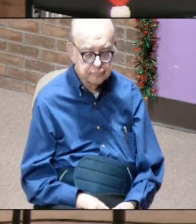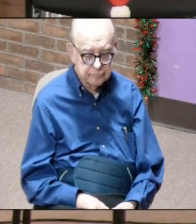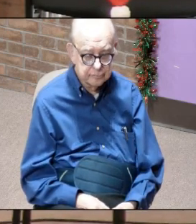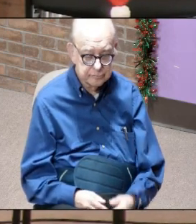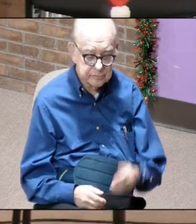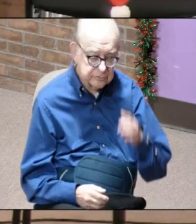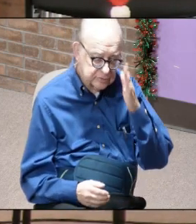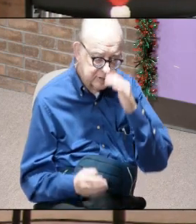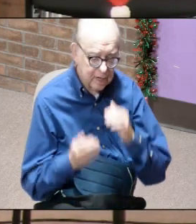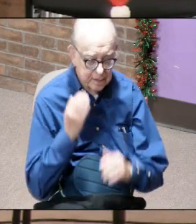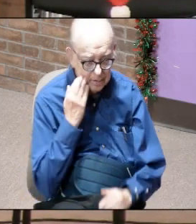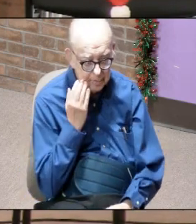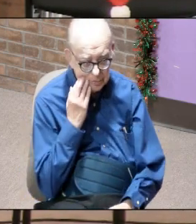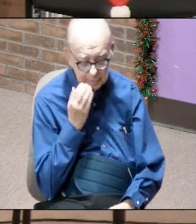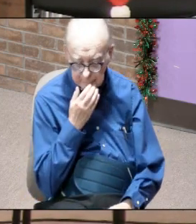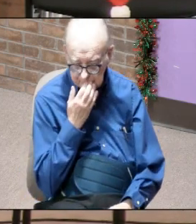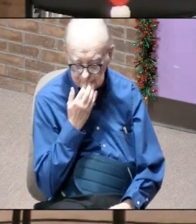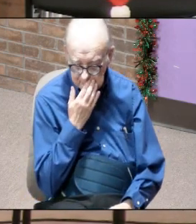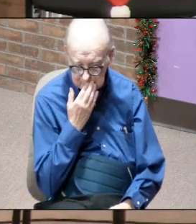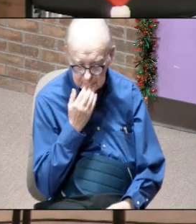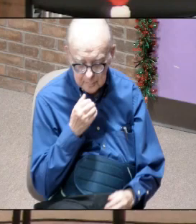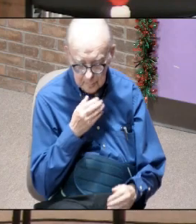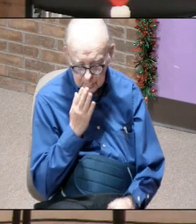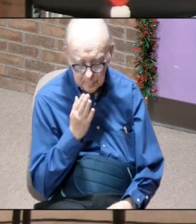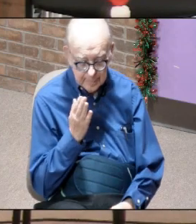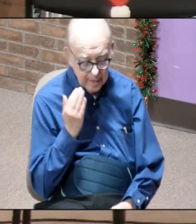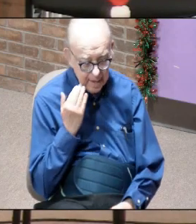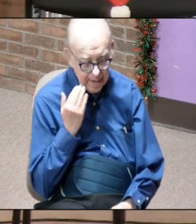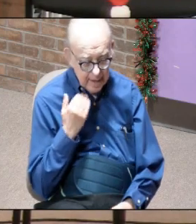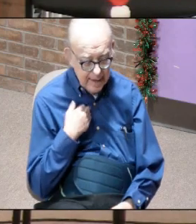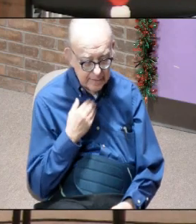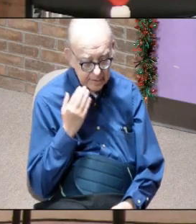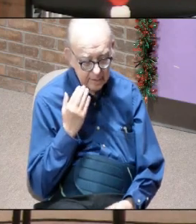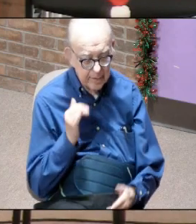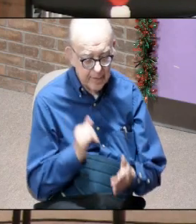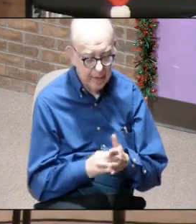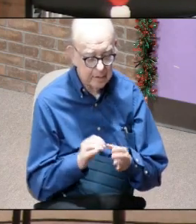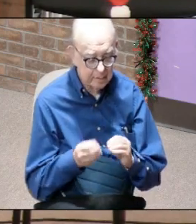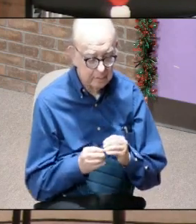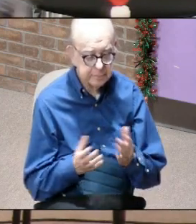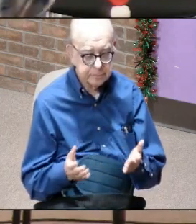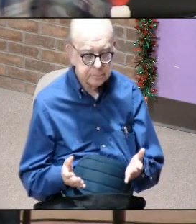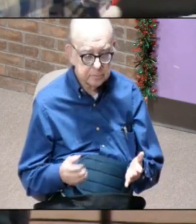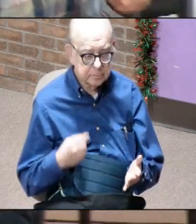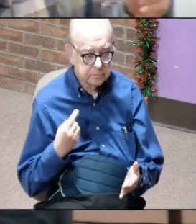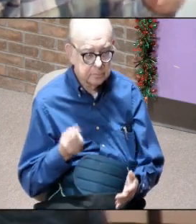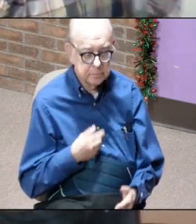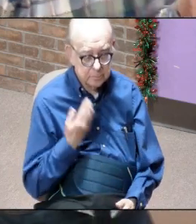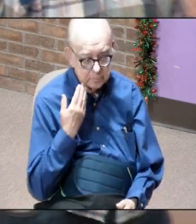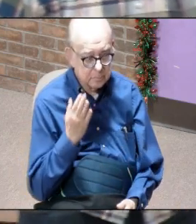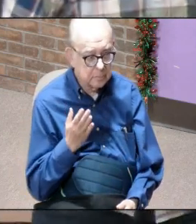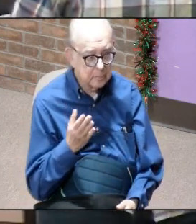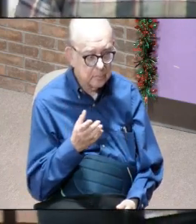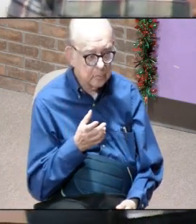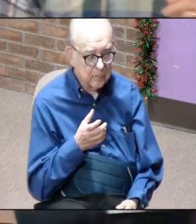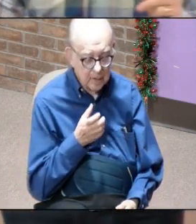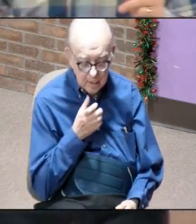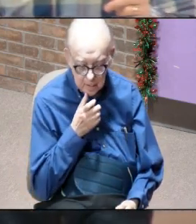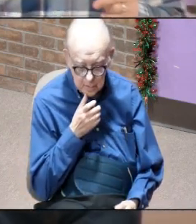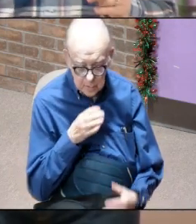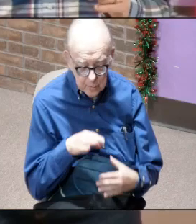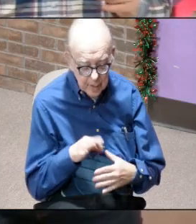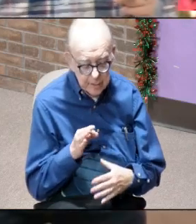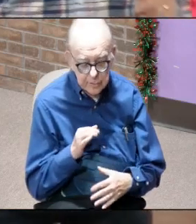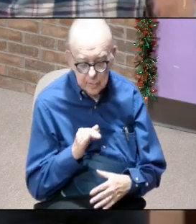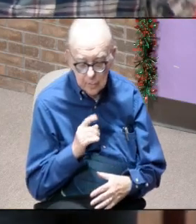He knows. He's got that number. And we don't know who that soul